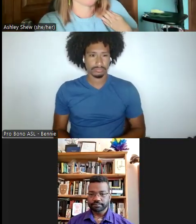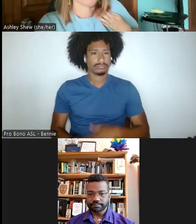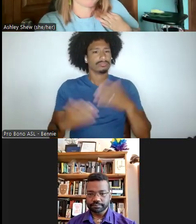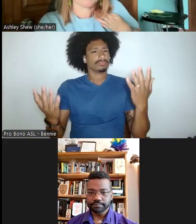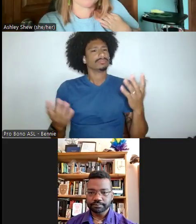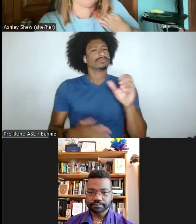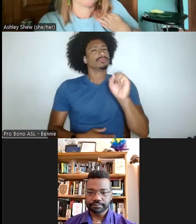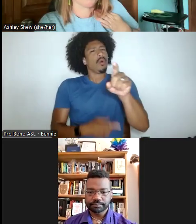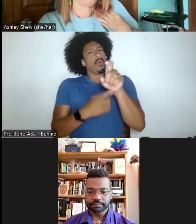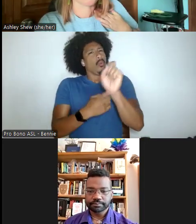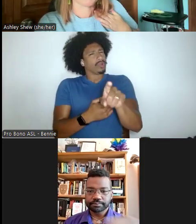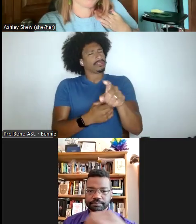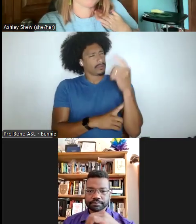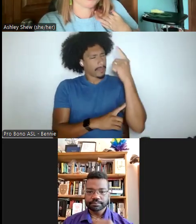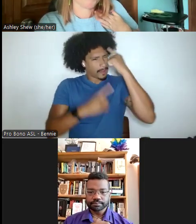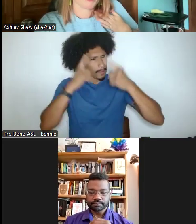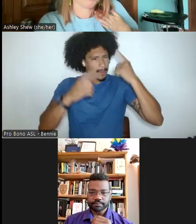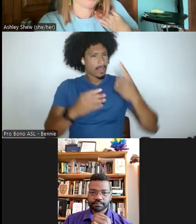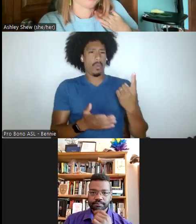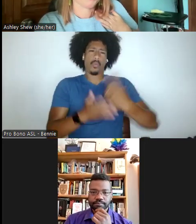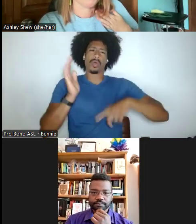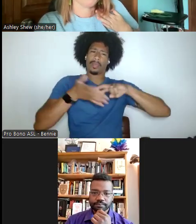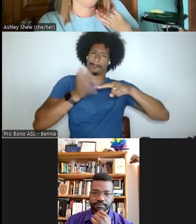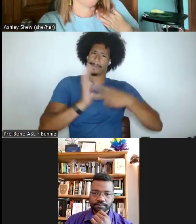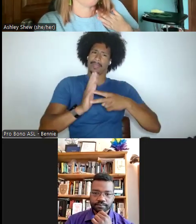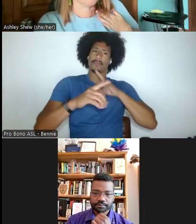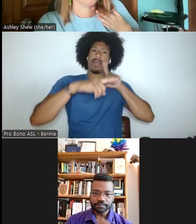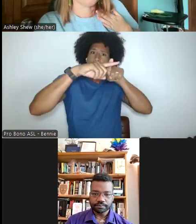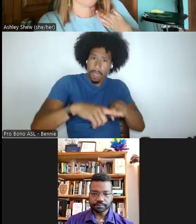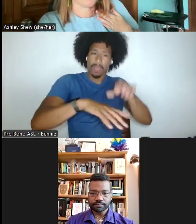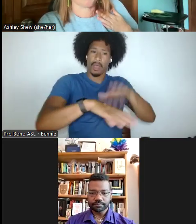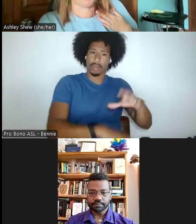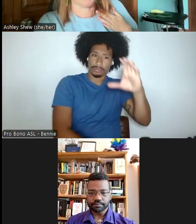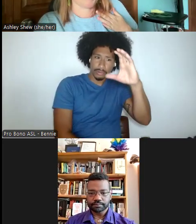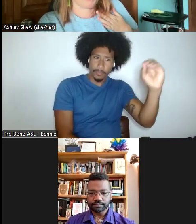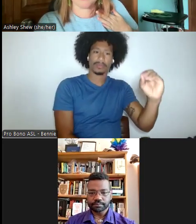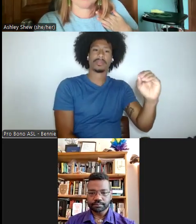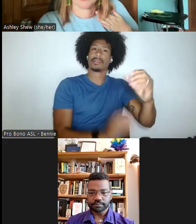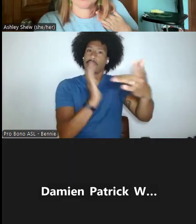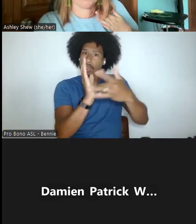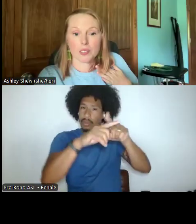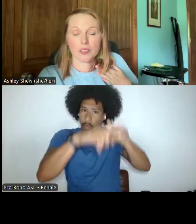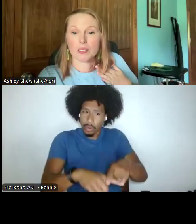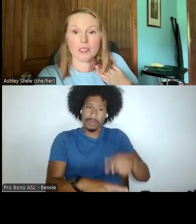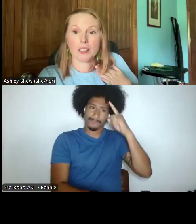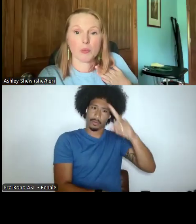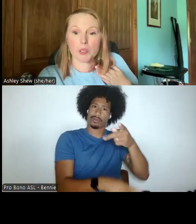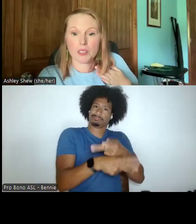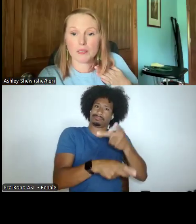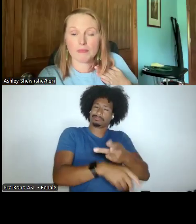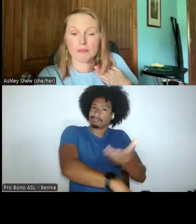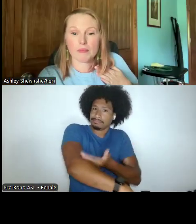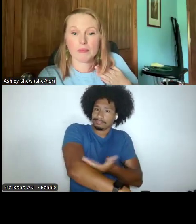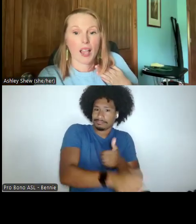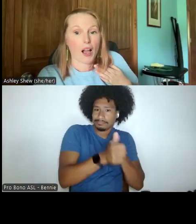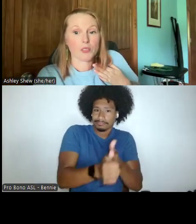corporations or technologies or for technologies and maintenance? What is it usually like to participate in technological research as a disabled